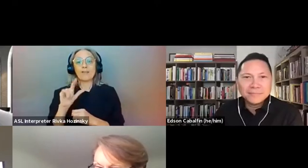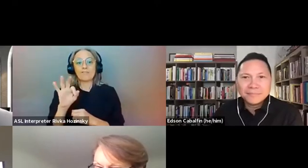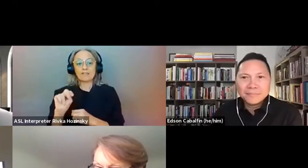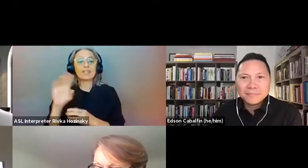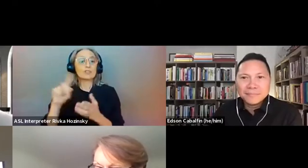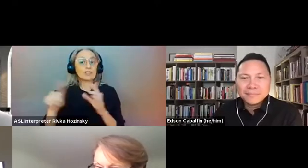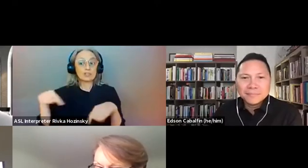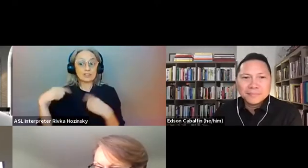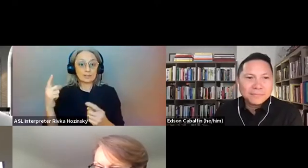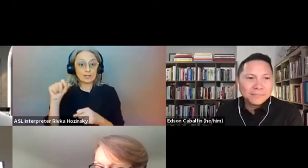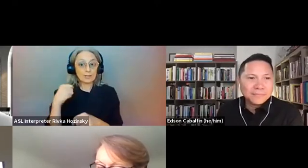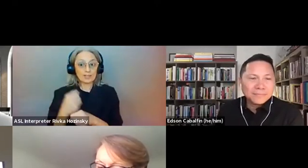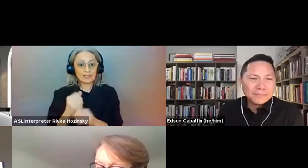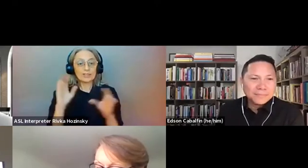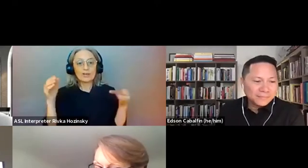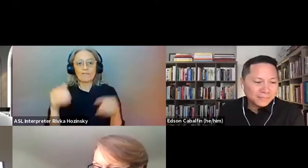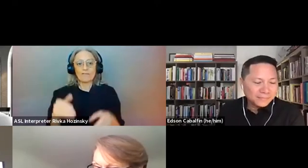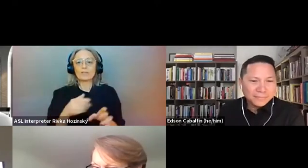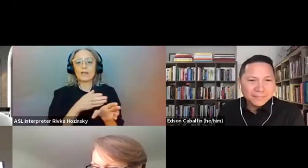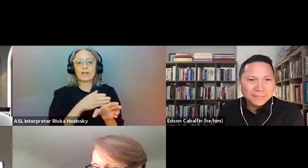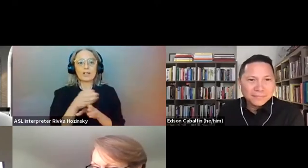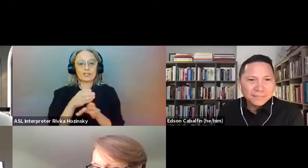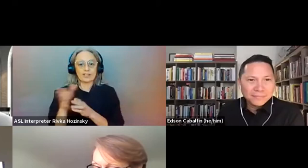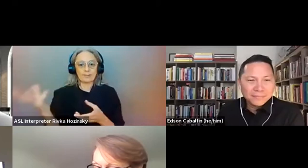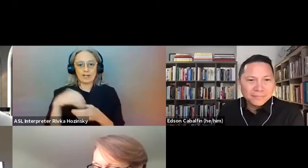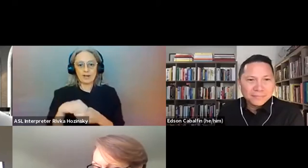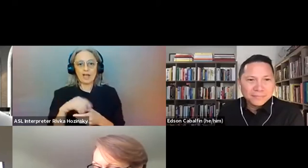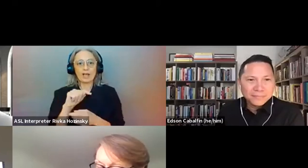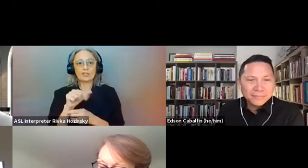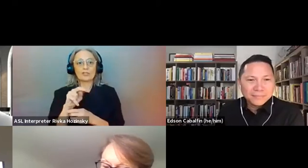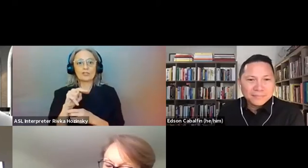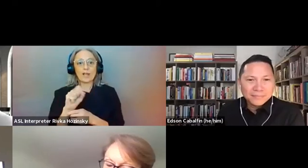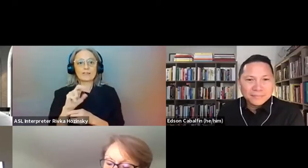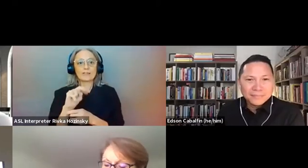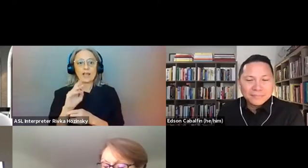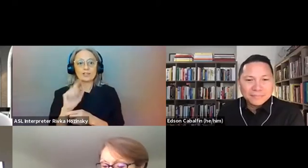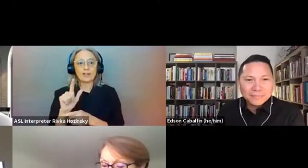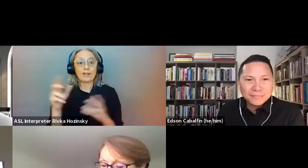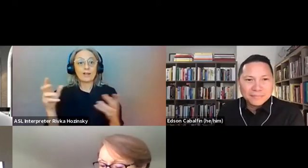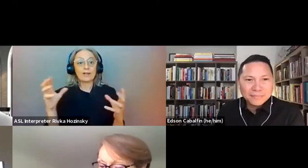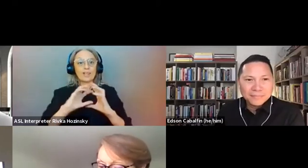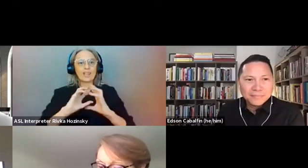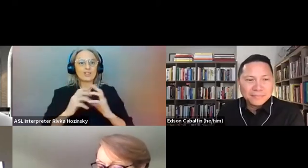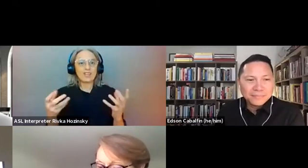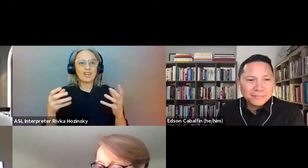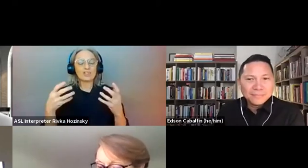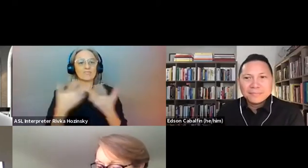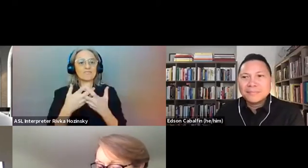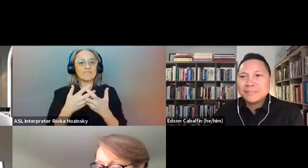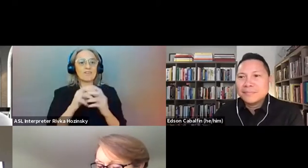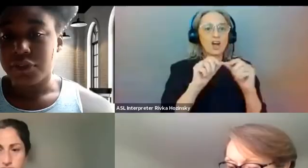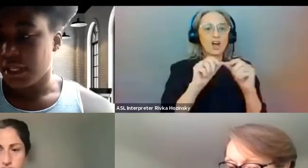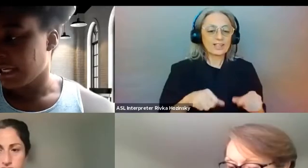decades have focused on the interdisciplinary and transnational intersections of architecture, history and